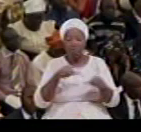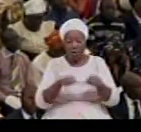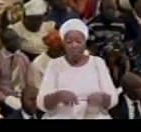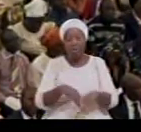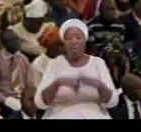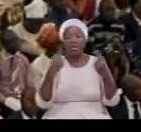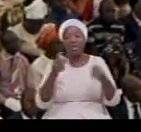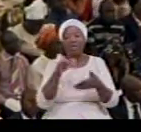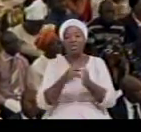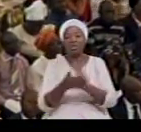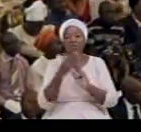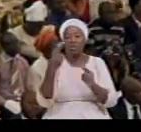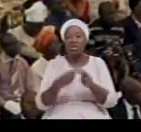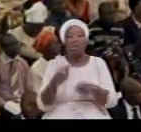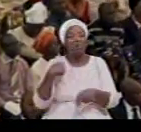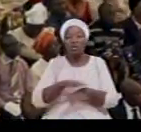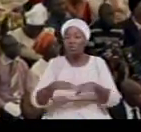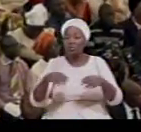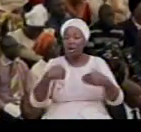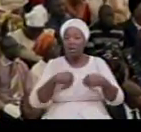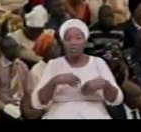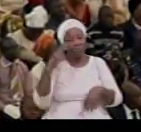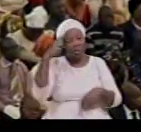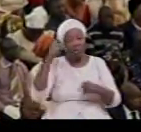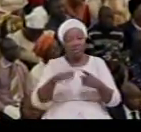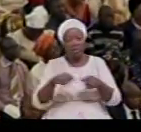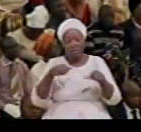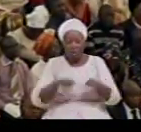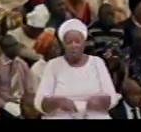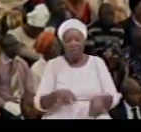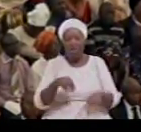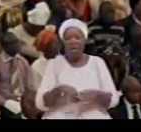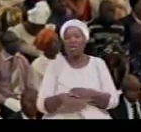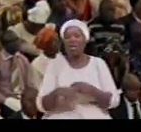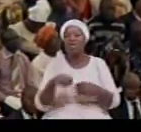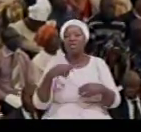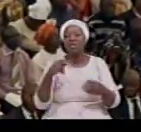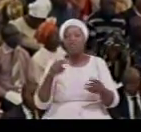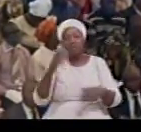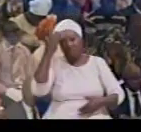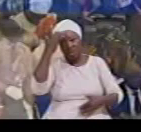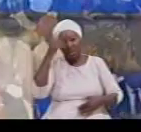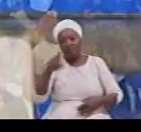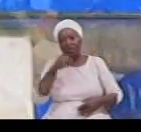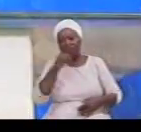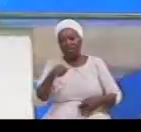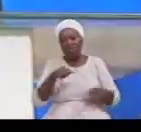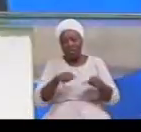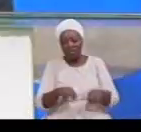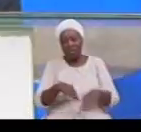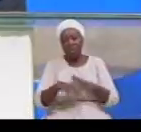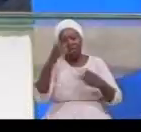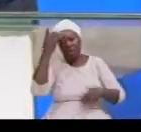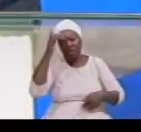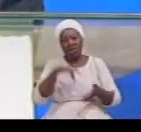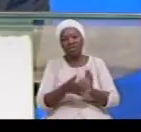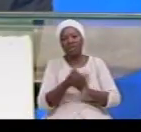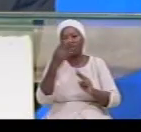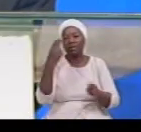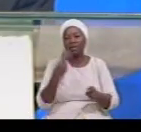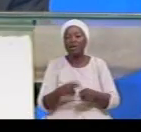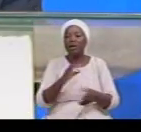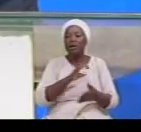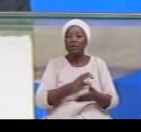to remain in sickness. You will not remain in sickness. 1 Peter